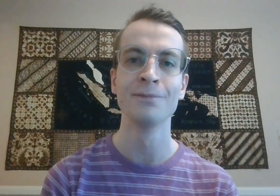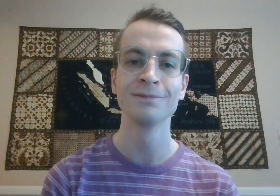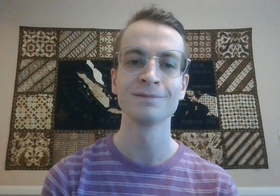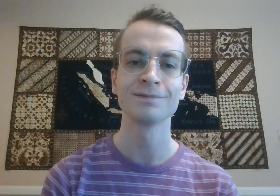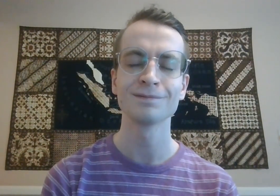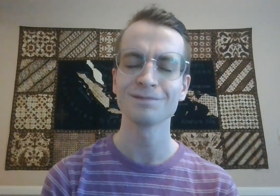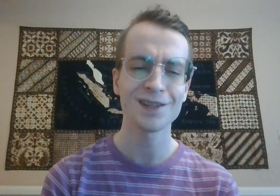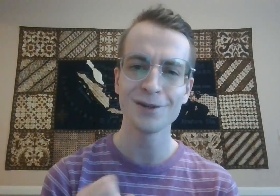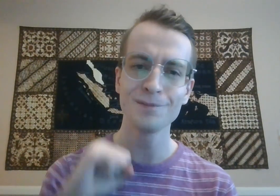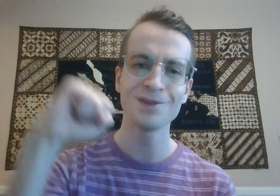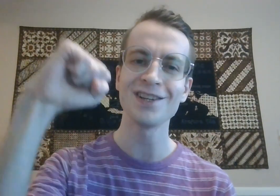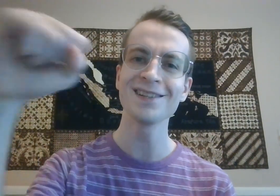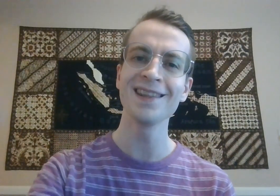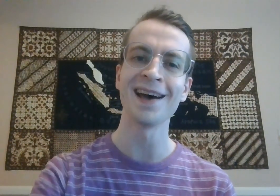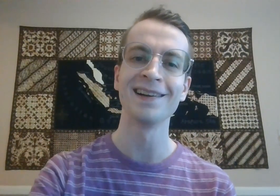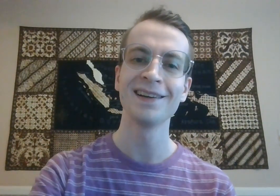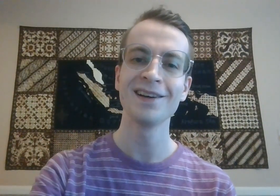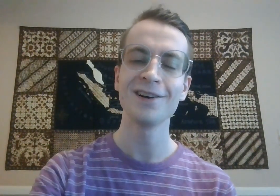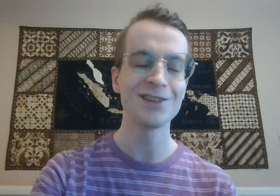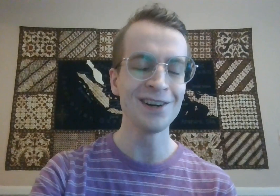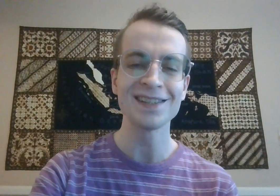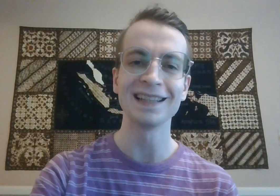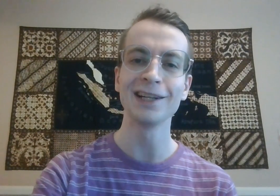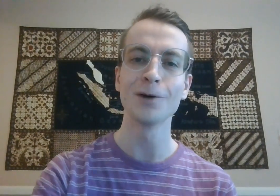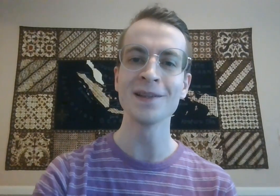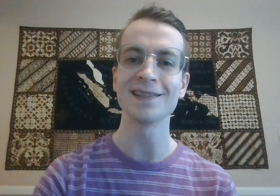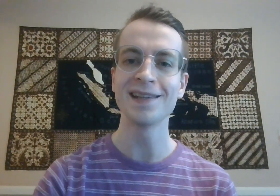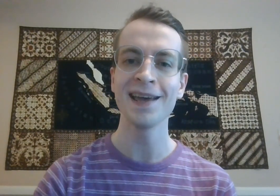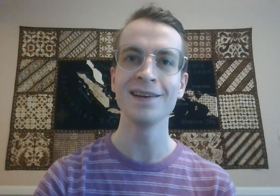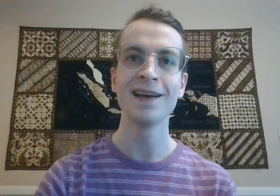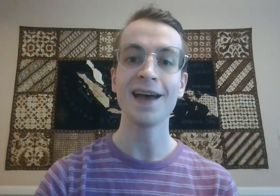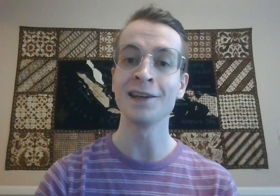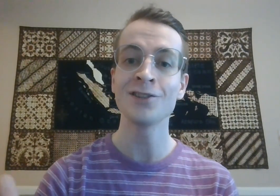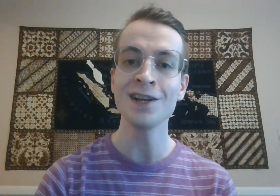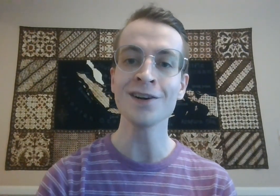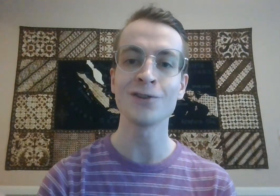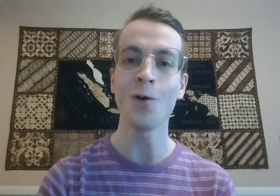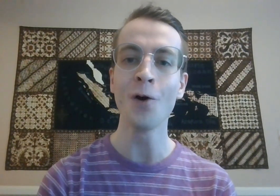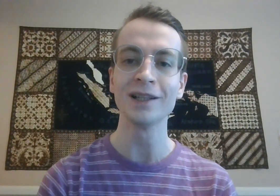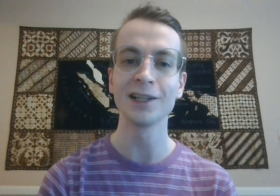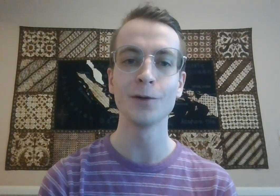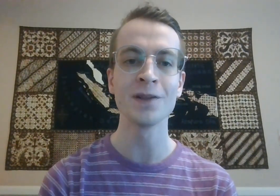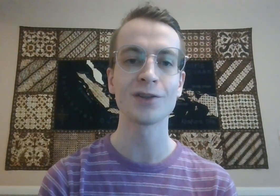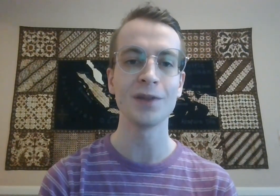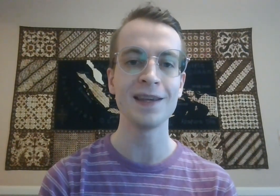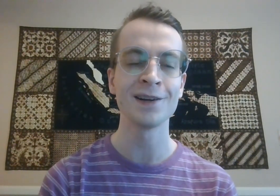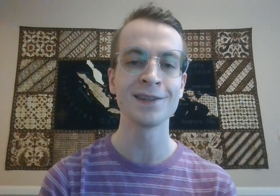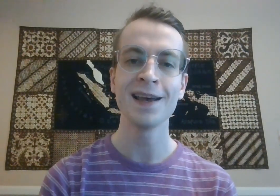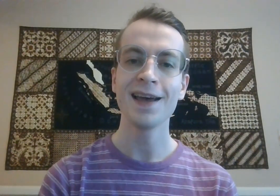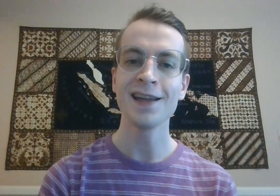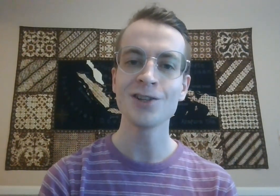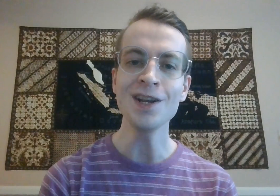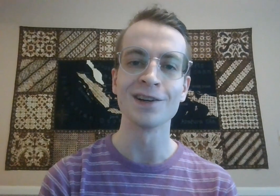come. So cheers to that. Cheers to the little moments today, and cheers to all the little moments through the